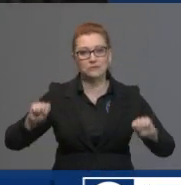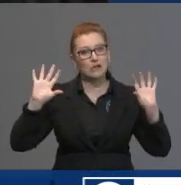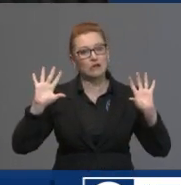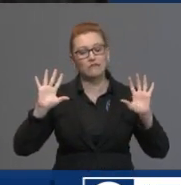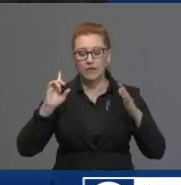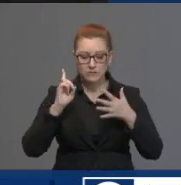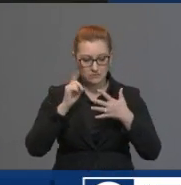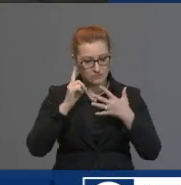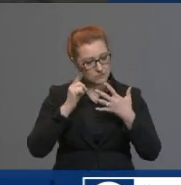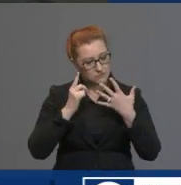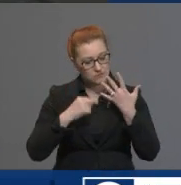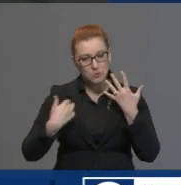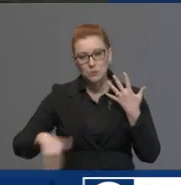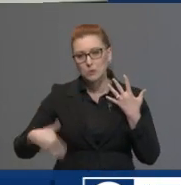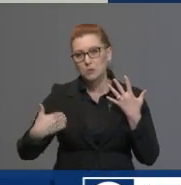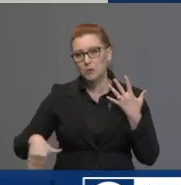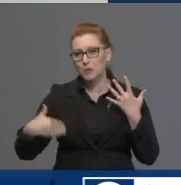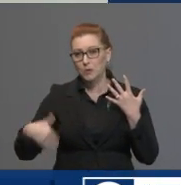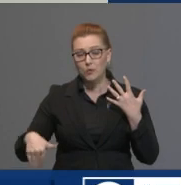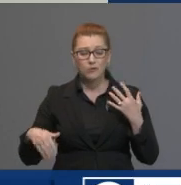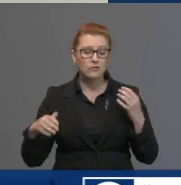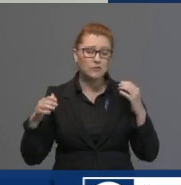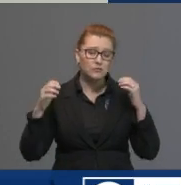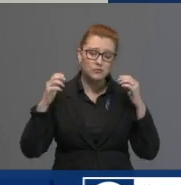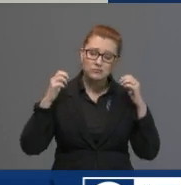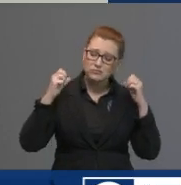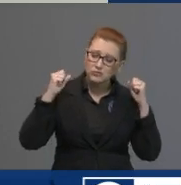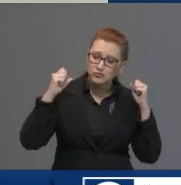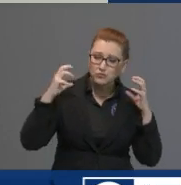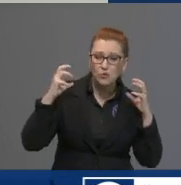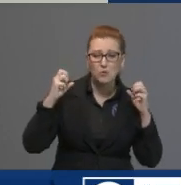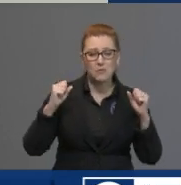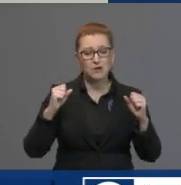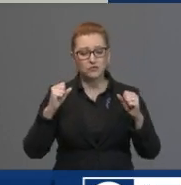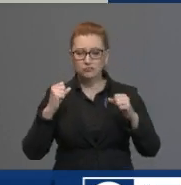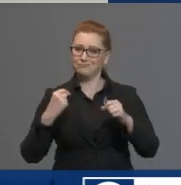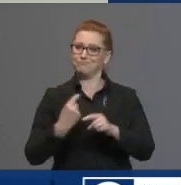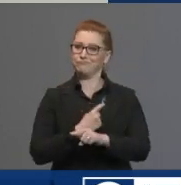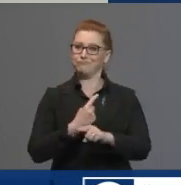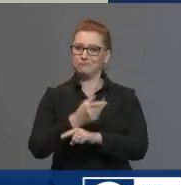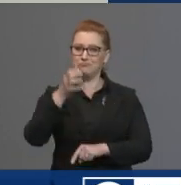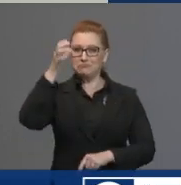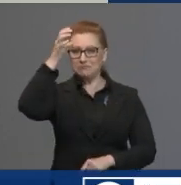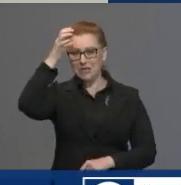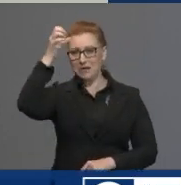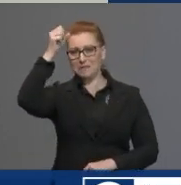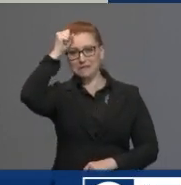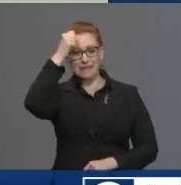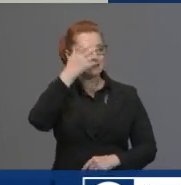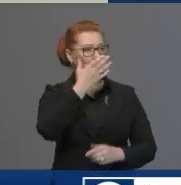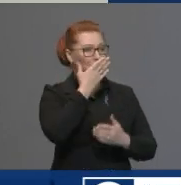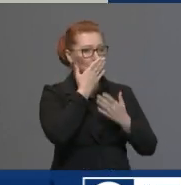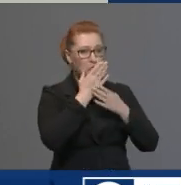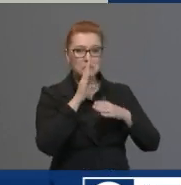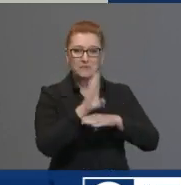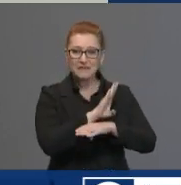2 months. There's been an incredible amount of common sense, good